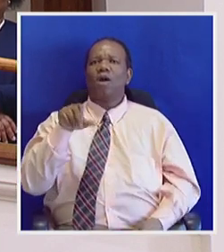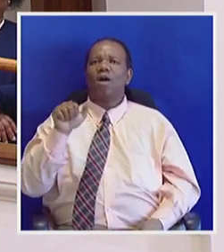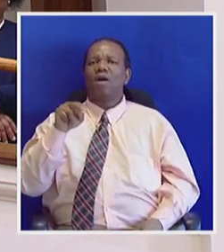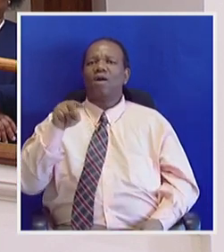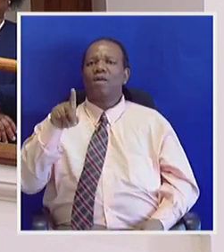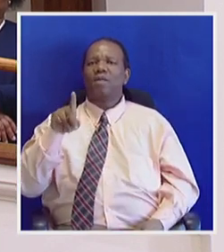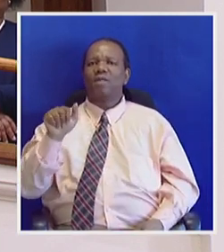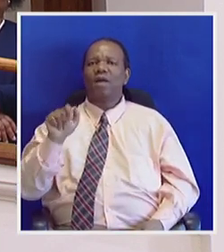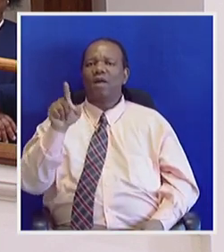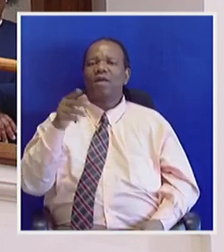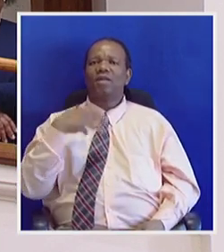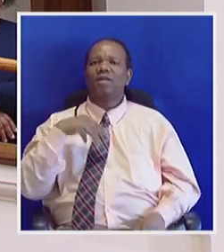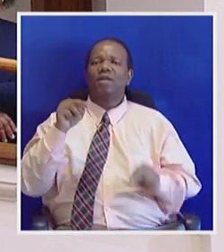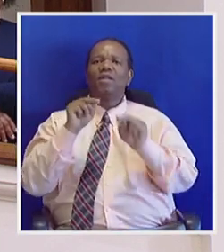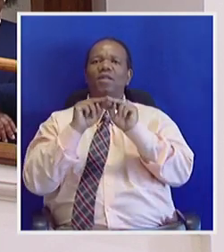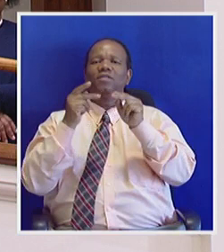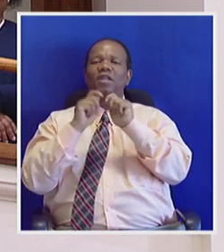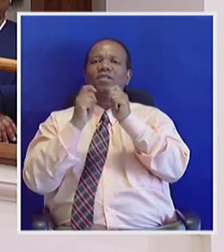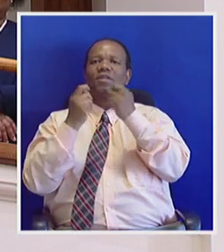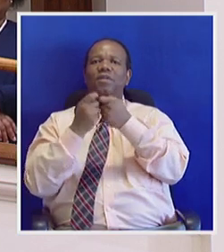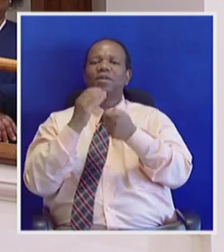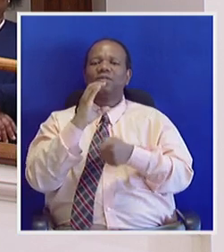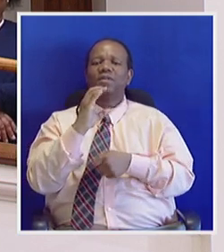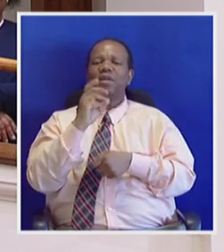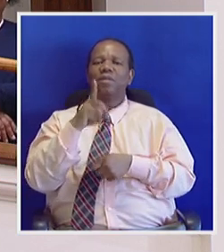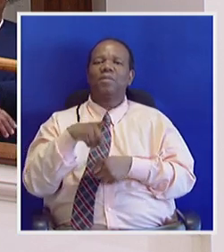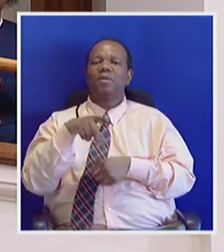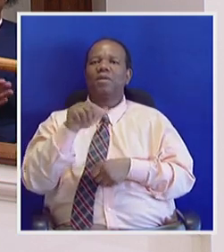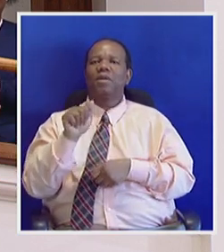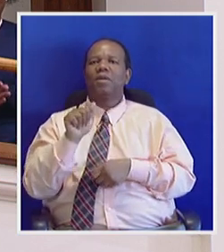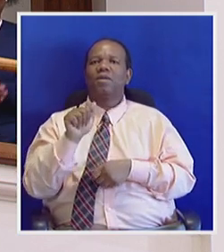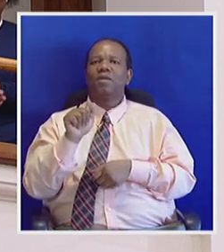the treasurer of CPA Africa.